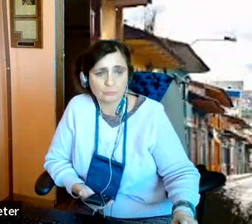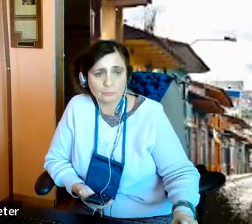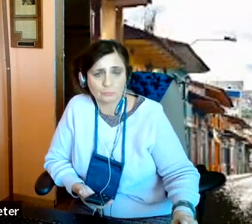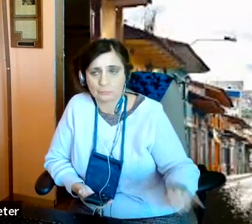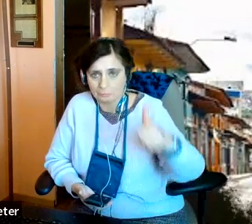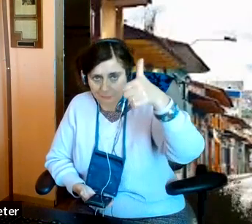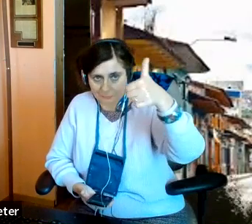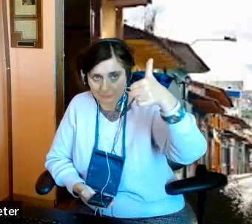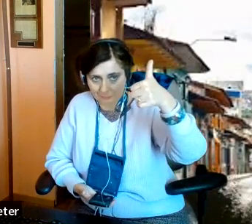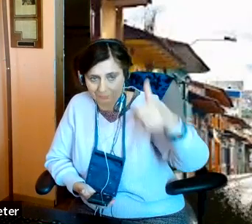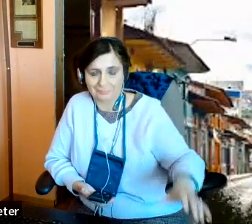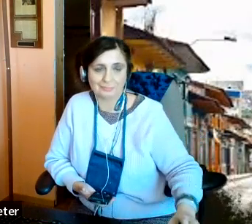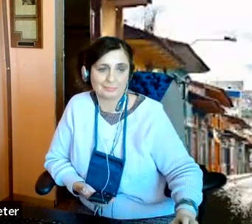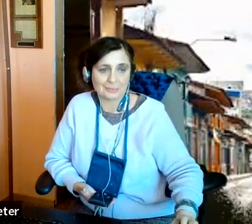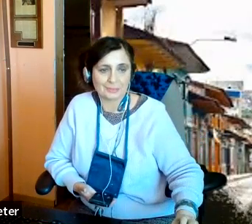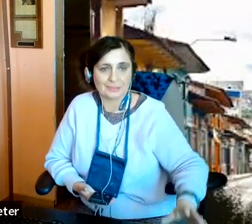kind of knows, and then